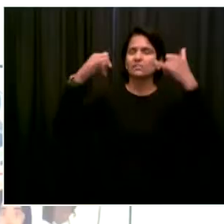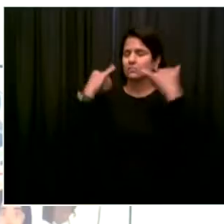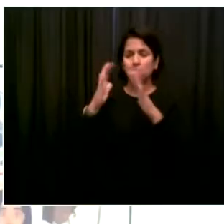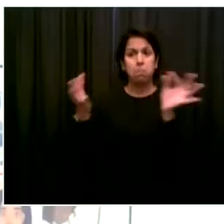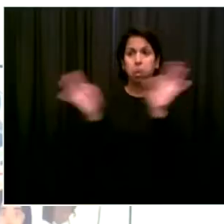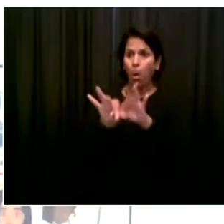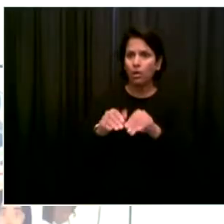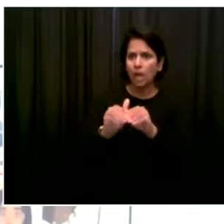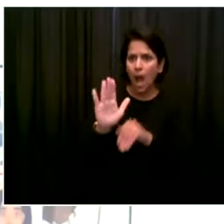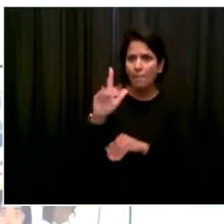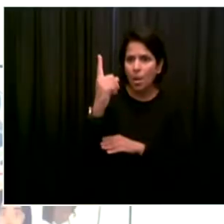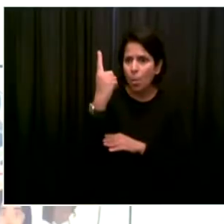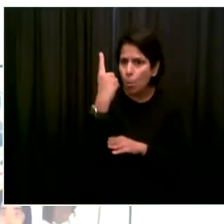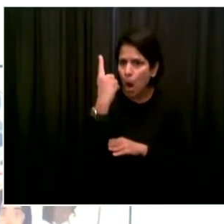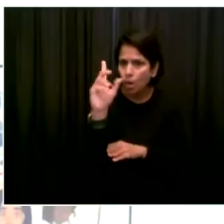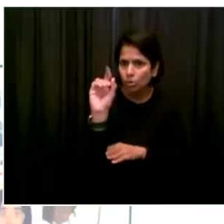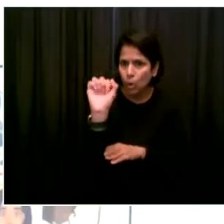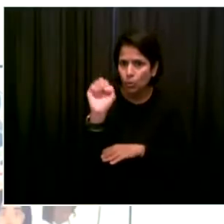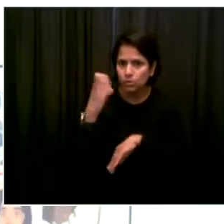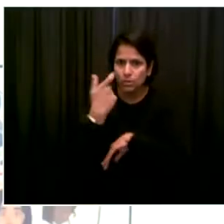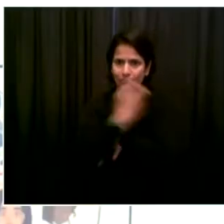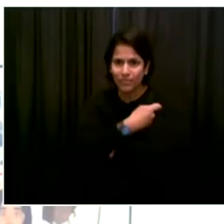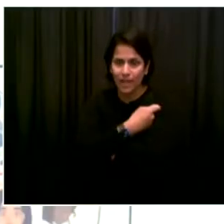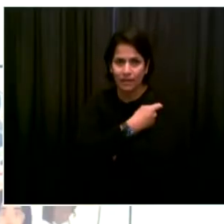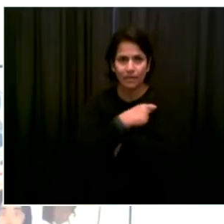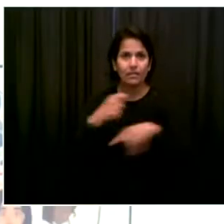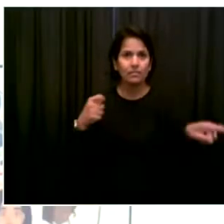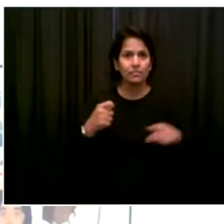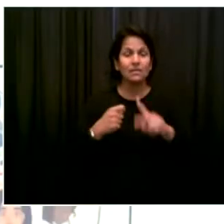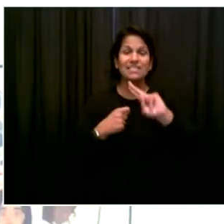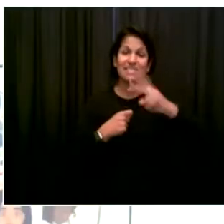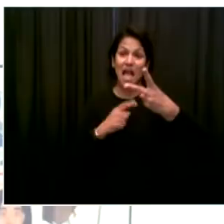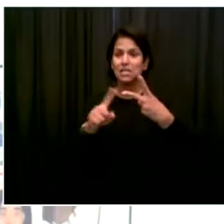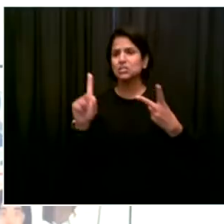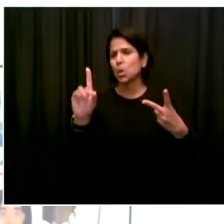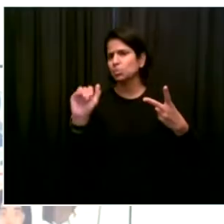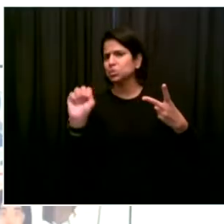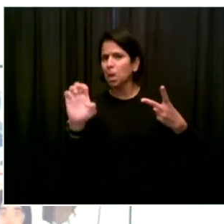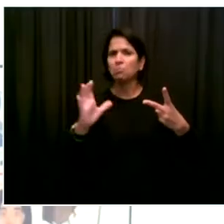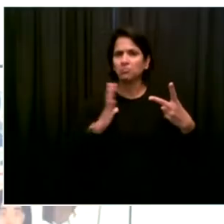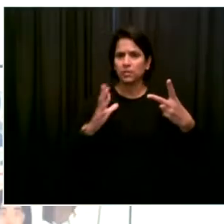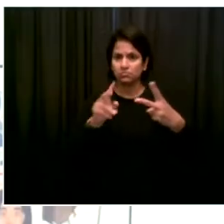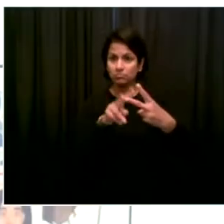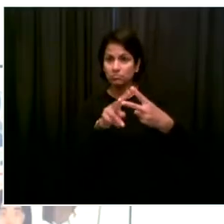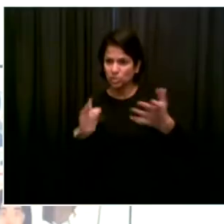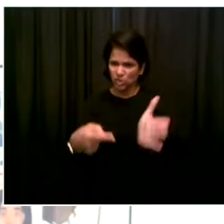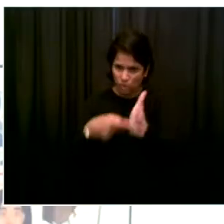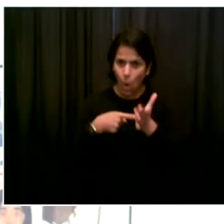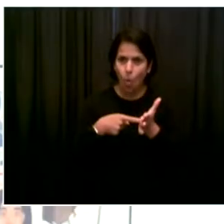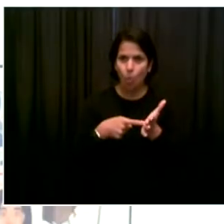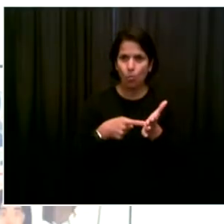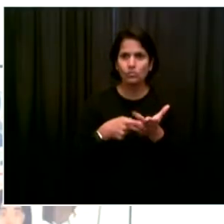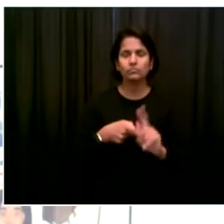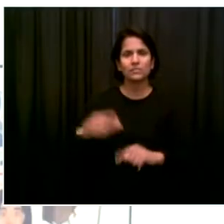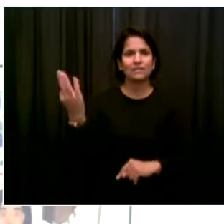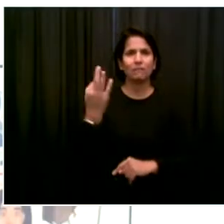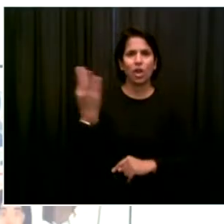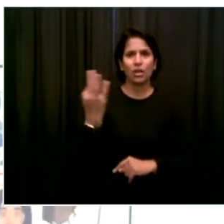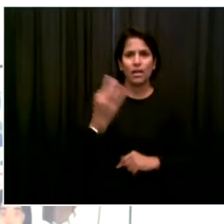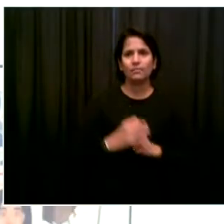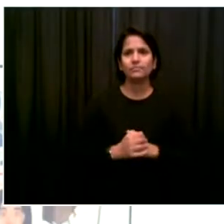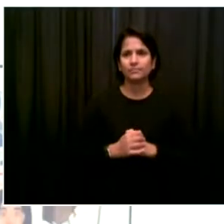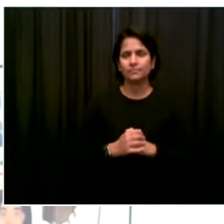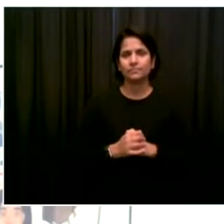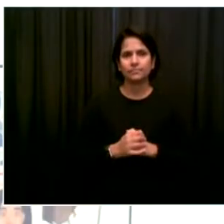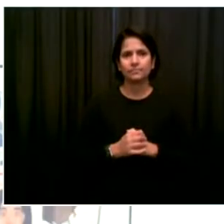second dose within 45 days. To the over 71% of city workers who fall under this mandate and are